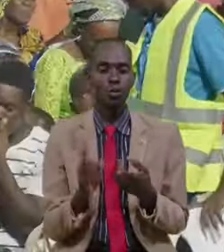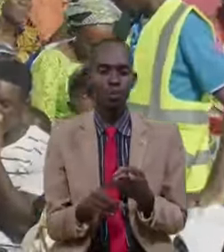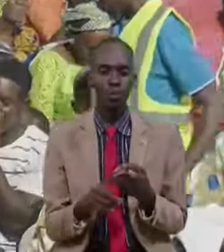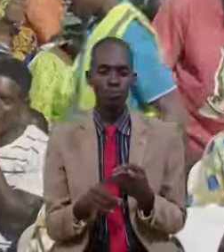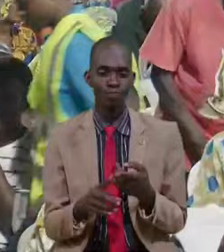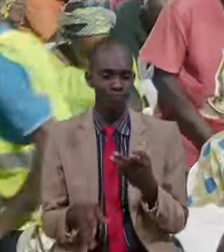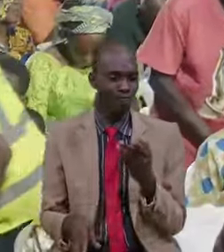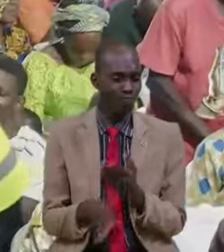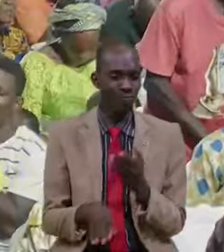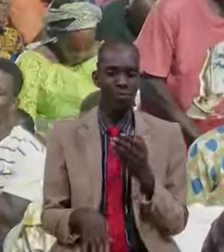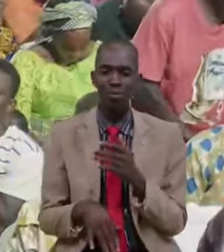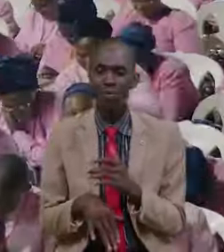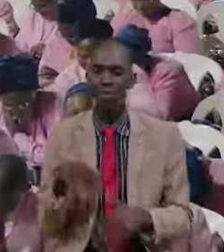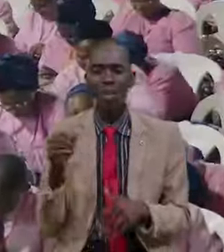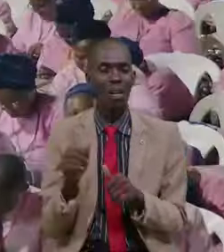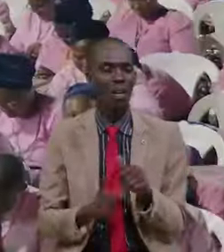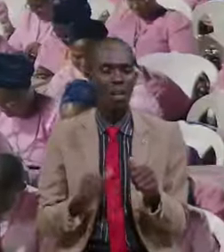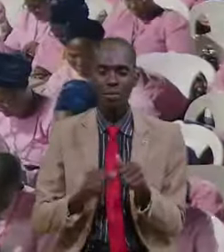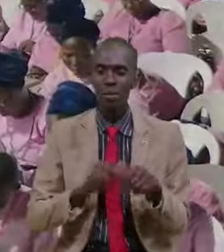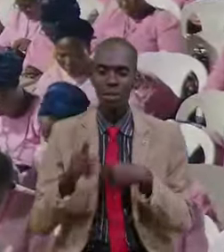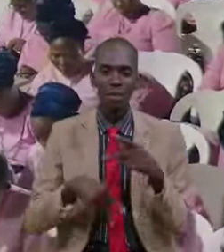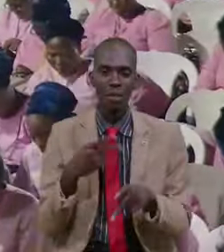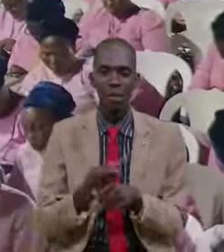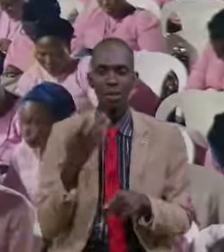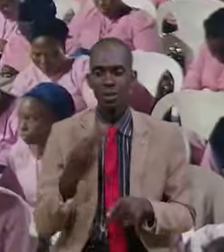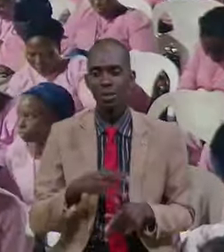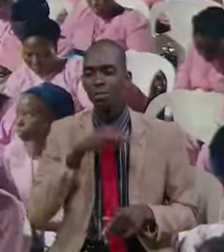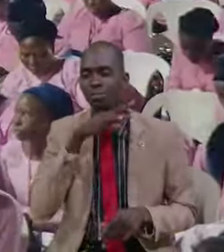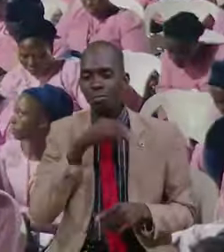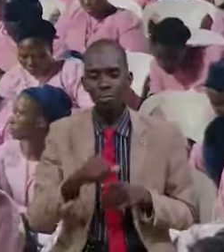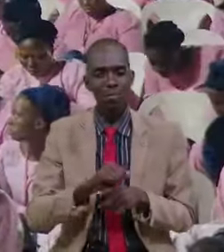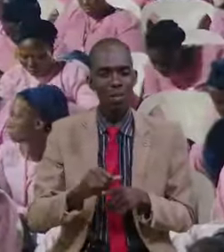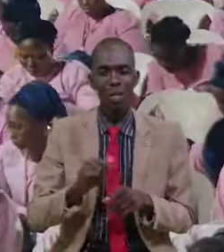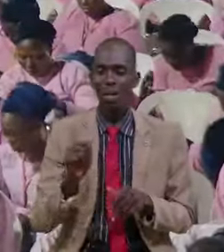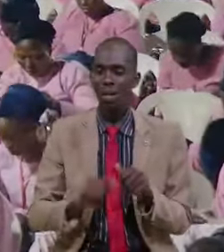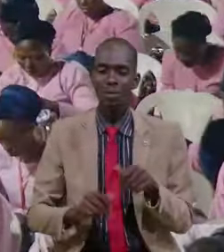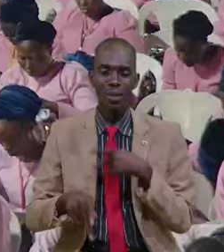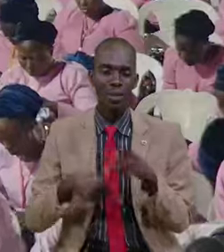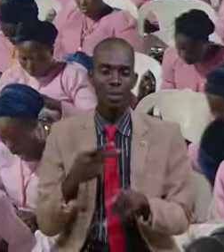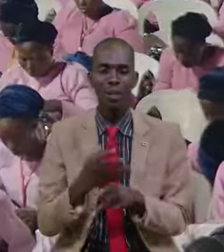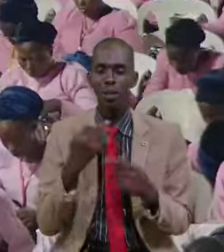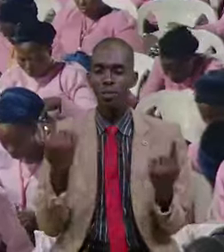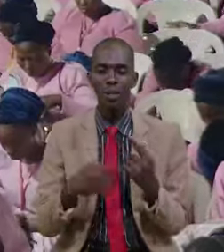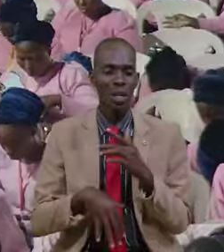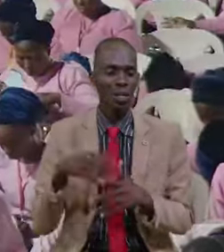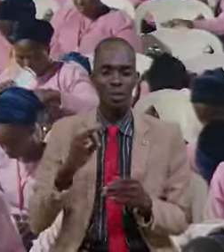every form of corruption, every form of sin out of your life. I rejoice with you.